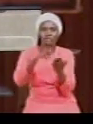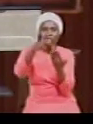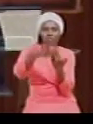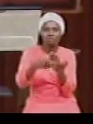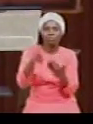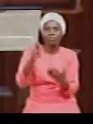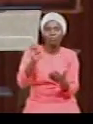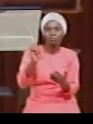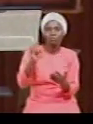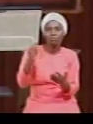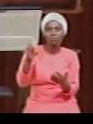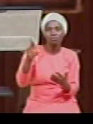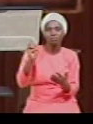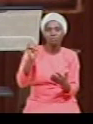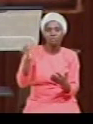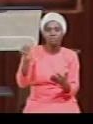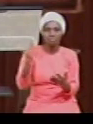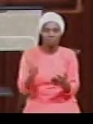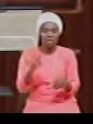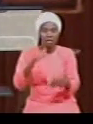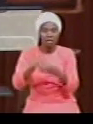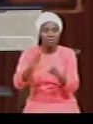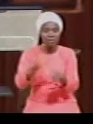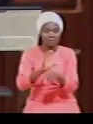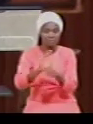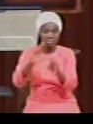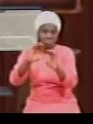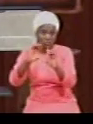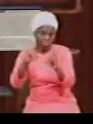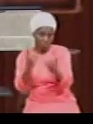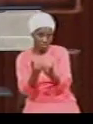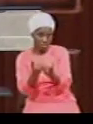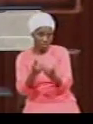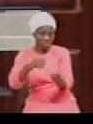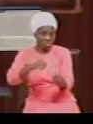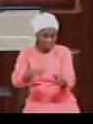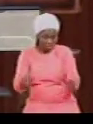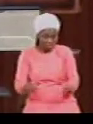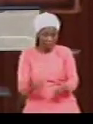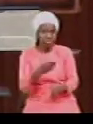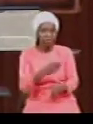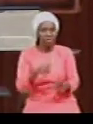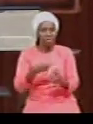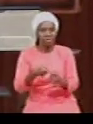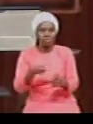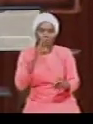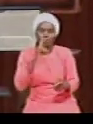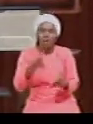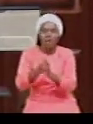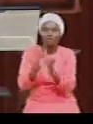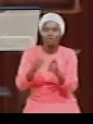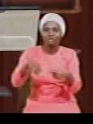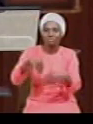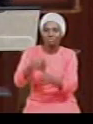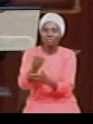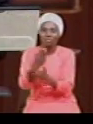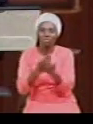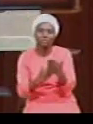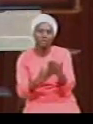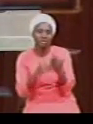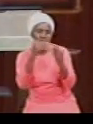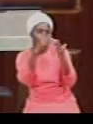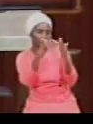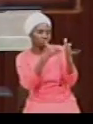locality? Are you doing workers meeting in your locality? And then you are told to make a budget. This number